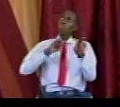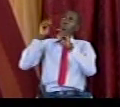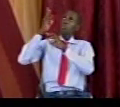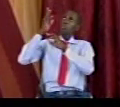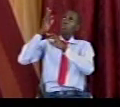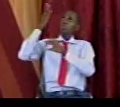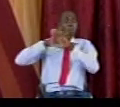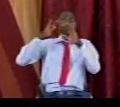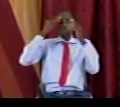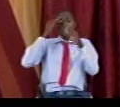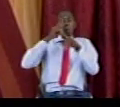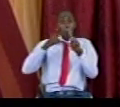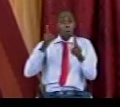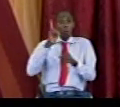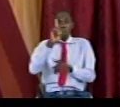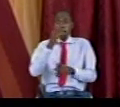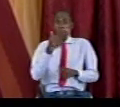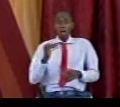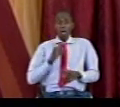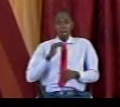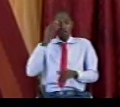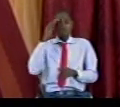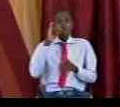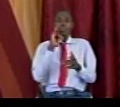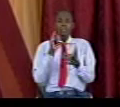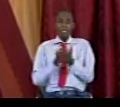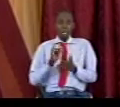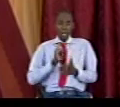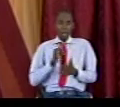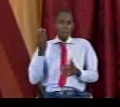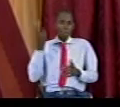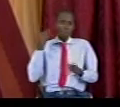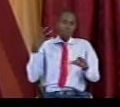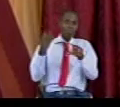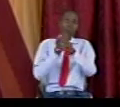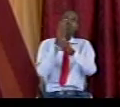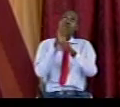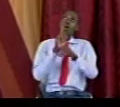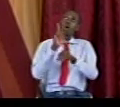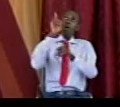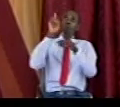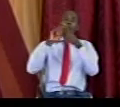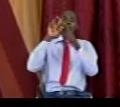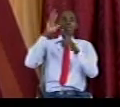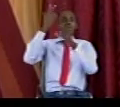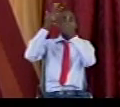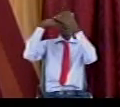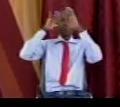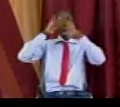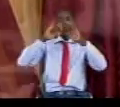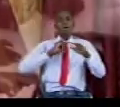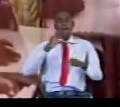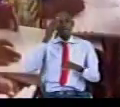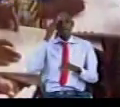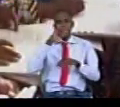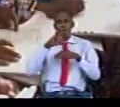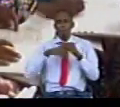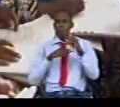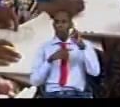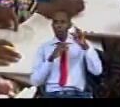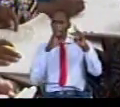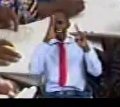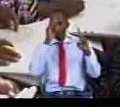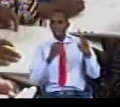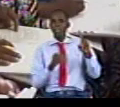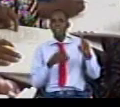caught up to the third heaven. In verse 3, and I knew such a man is talking, this is just,